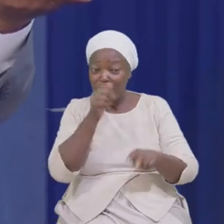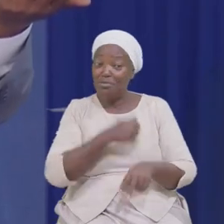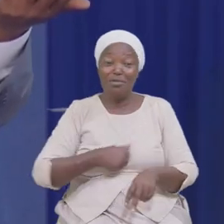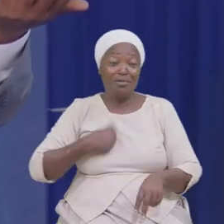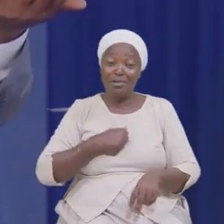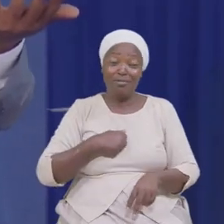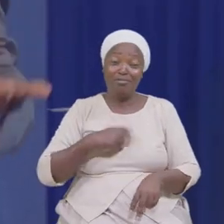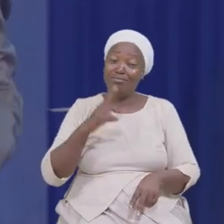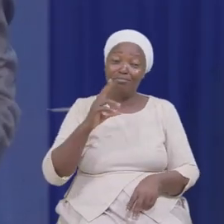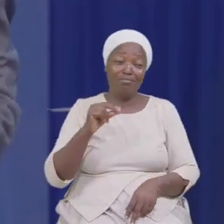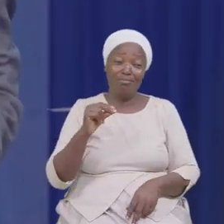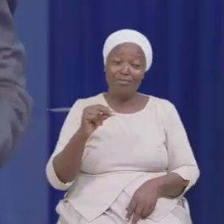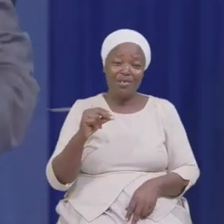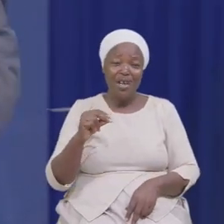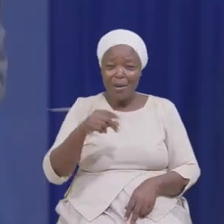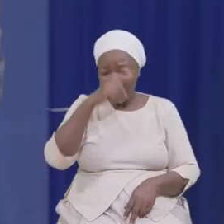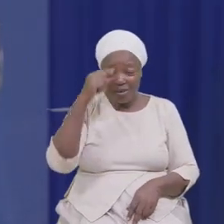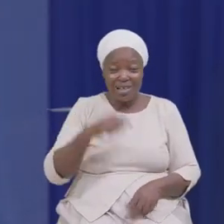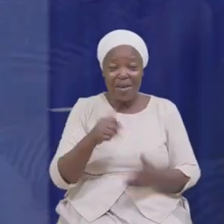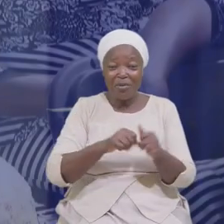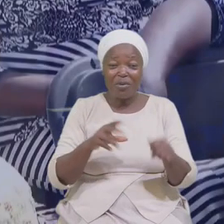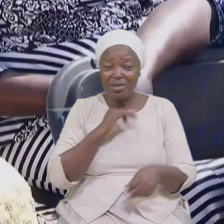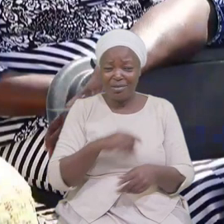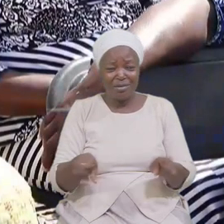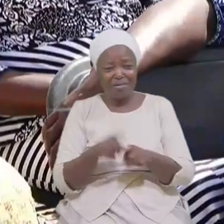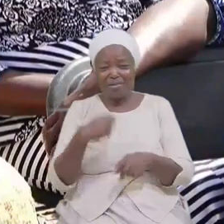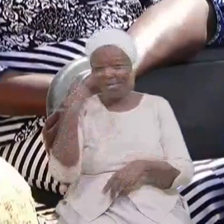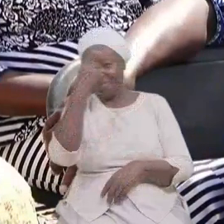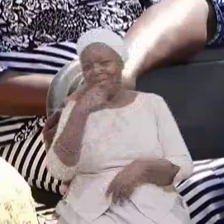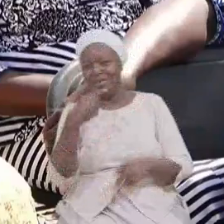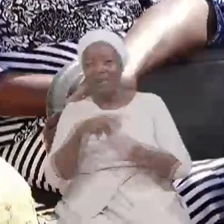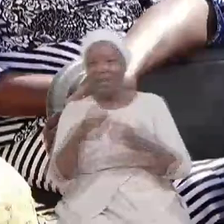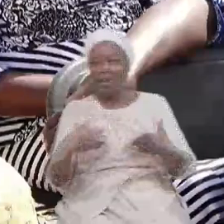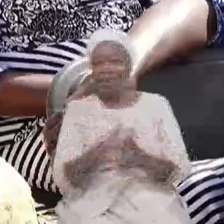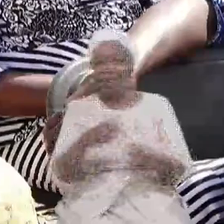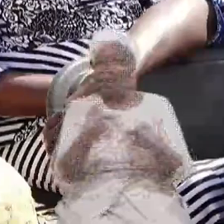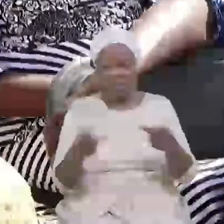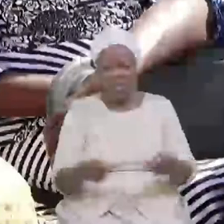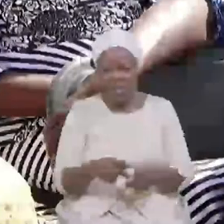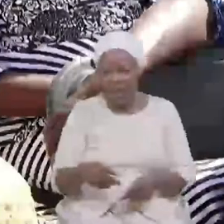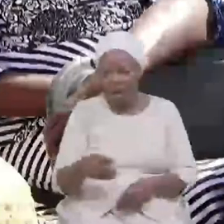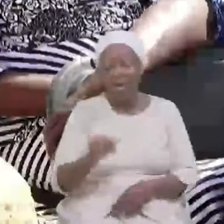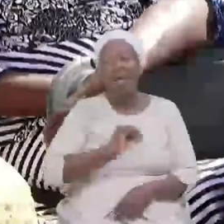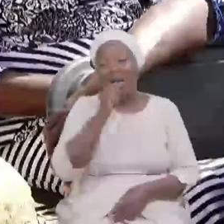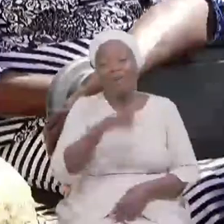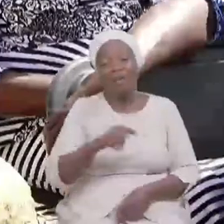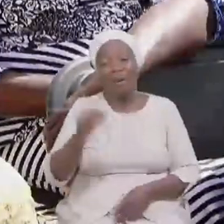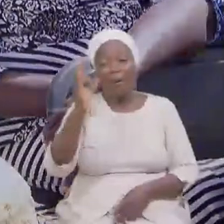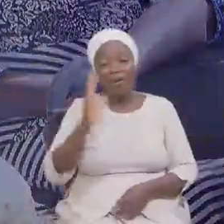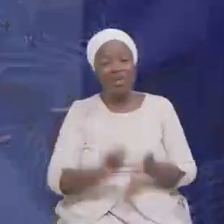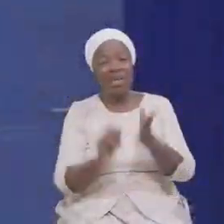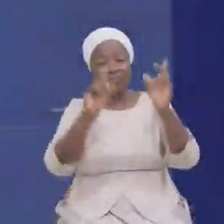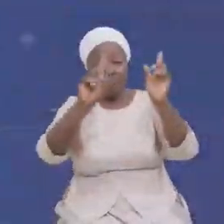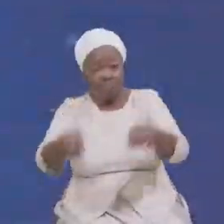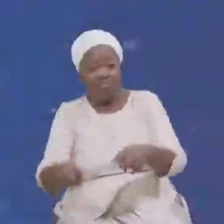like they are the same to you when you are new in the place. He said, I am the pastor that came to you last year, and I told you